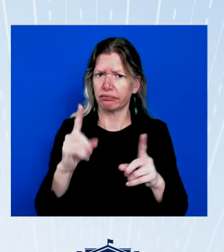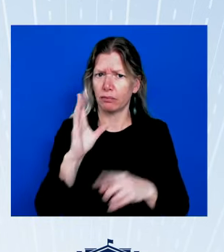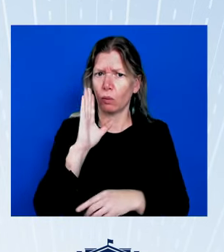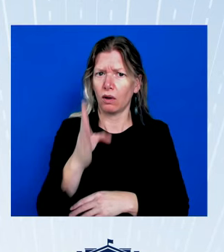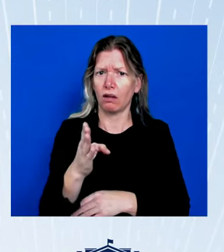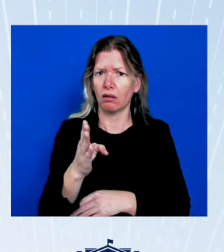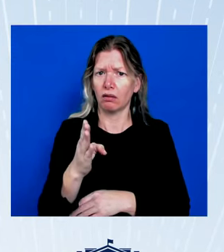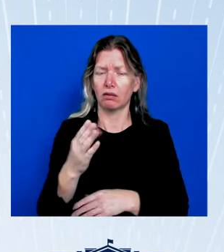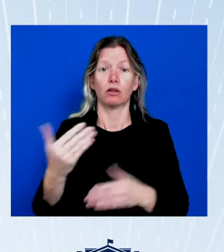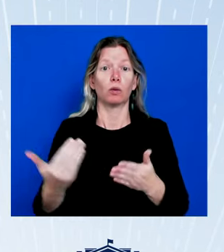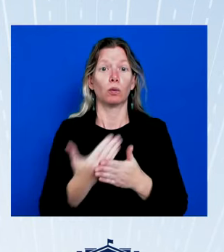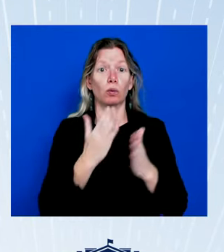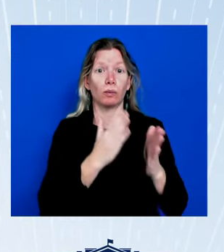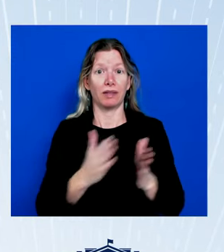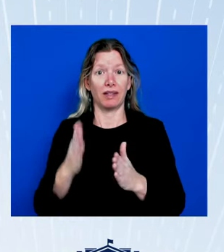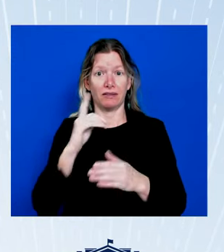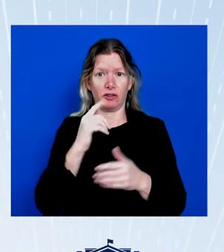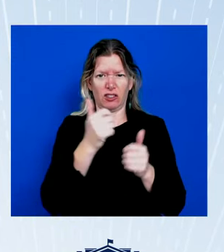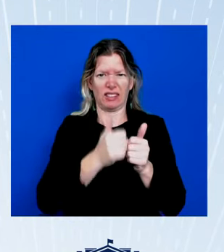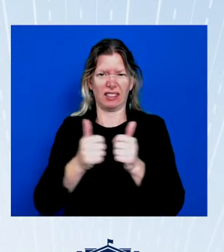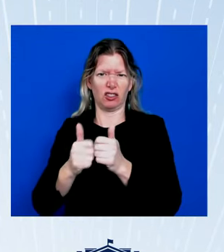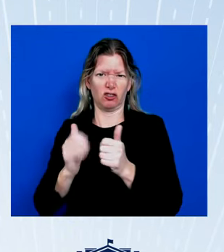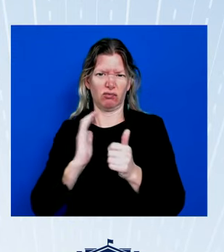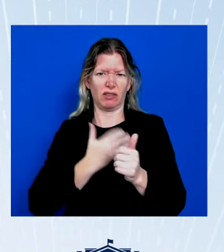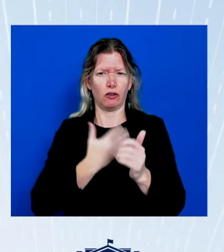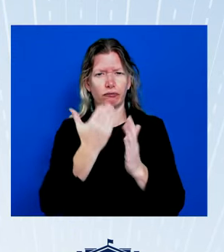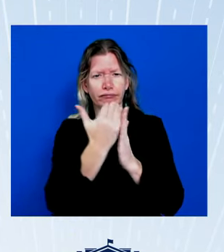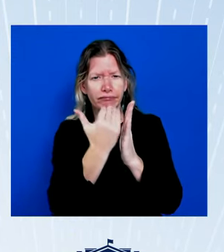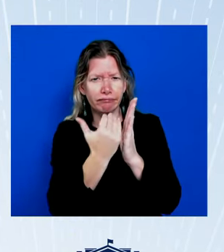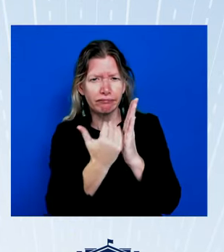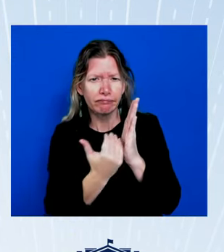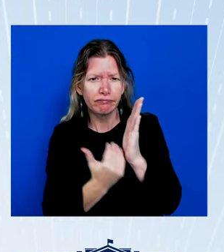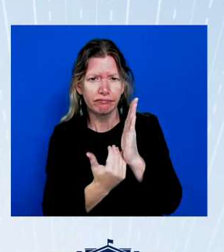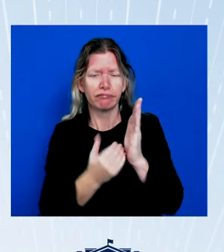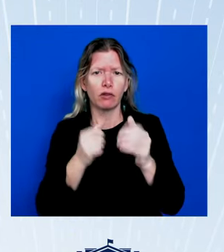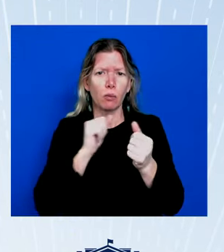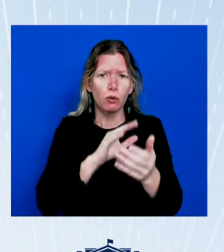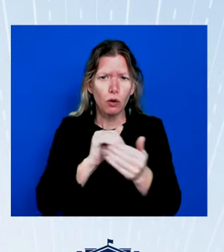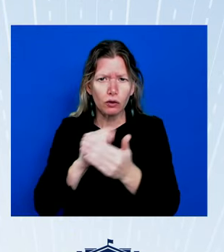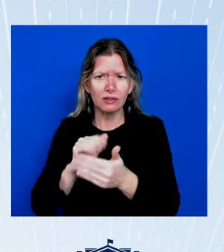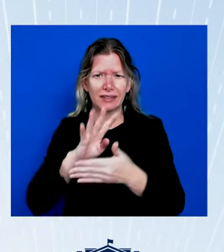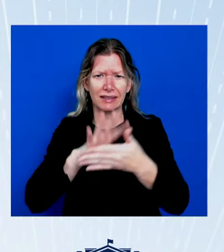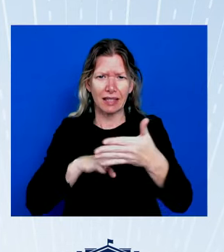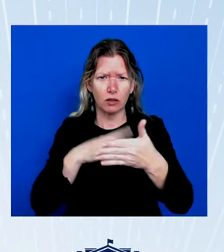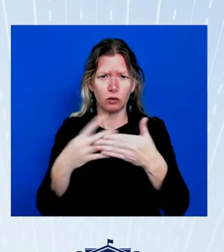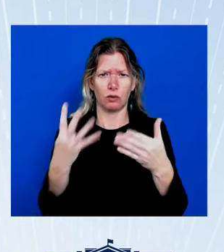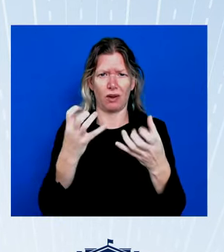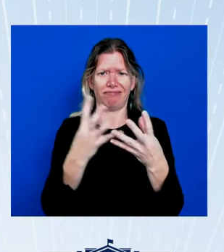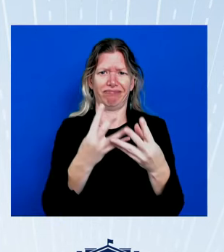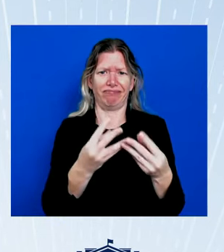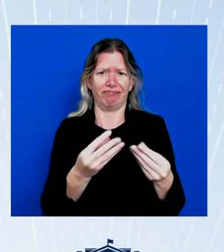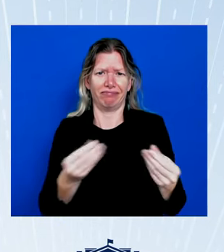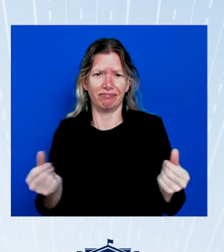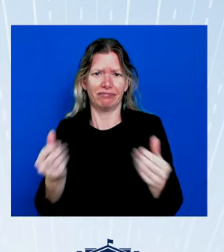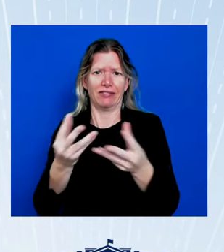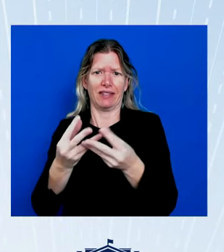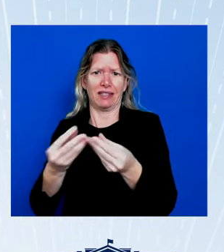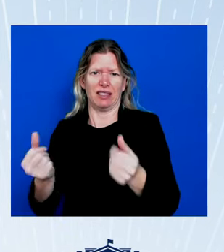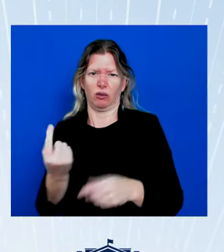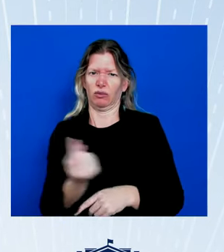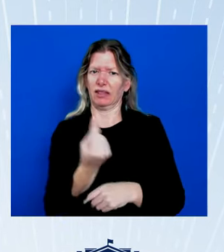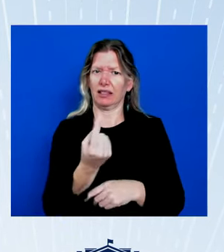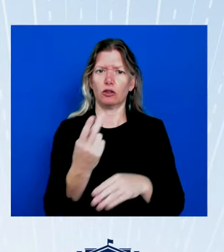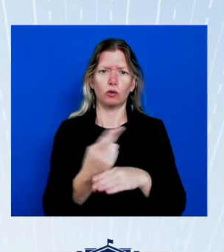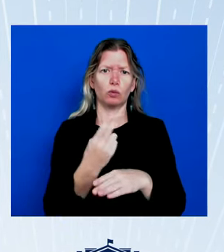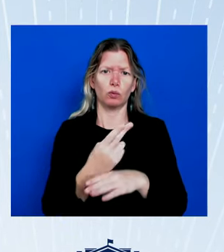specific approaches and schedules to both phase out single-use plastic products, such as plastic bottles and bags, and